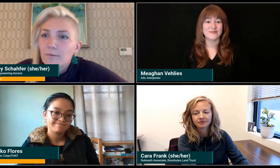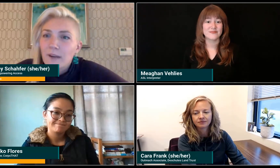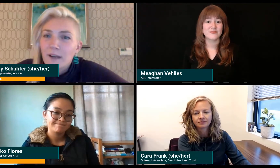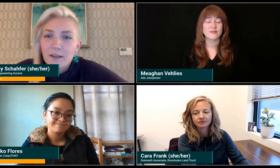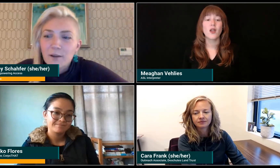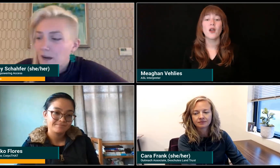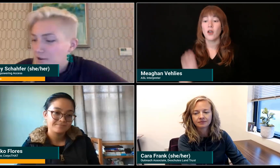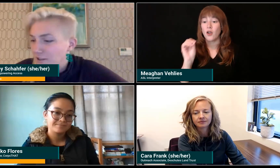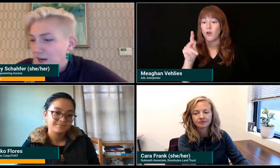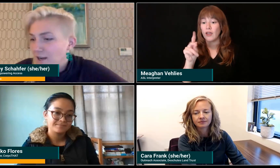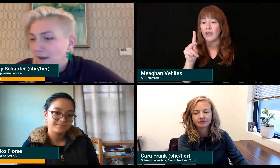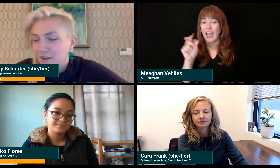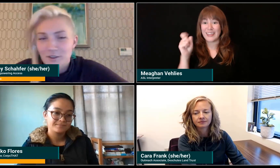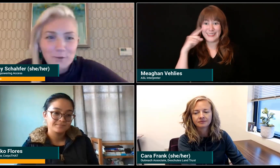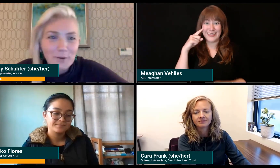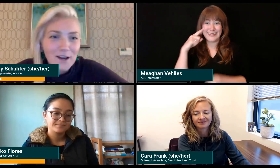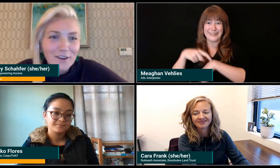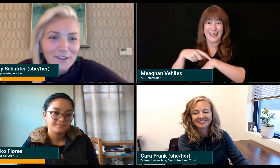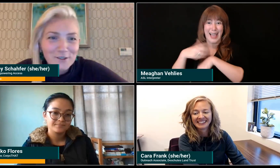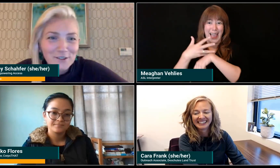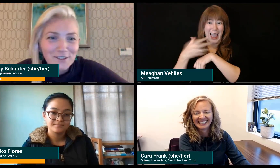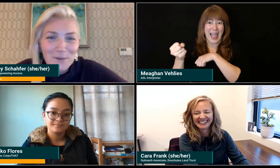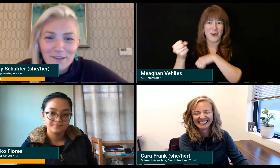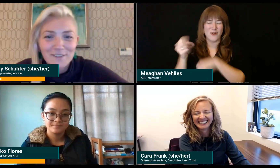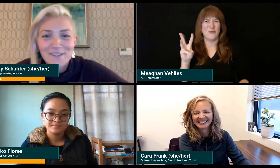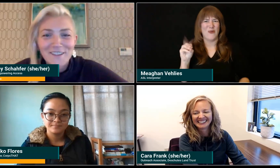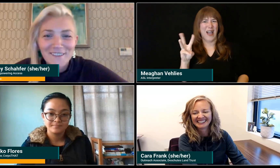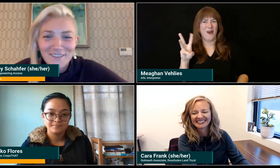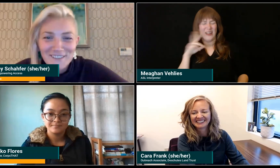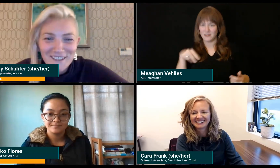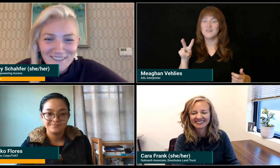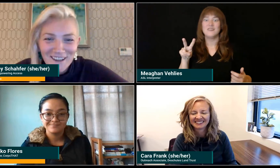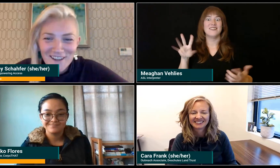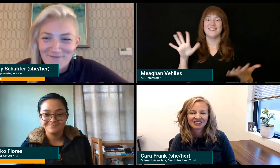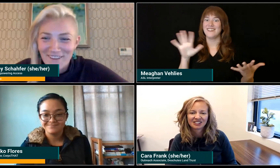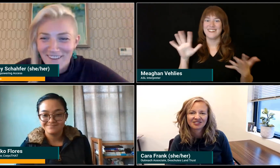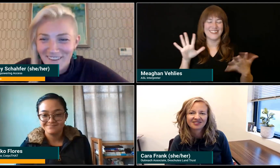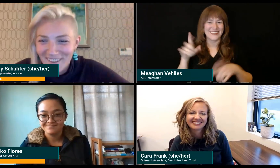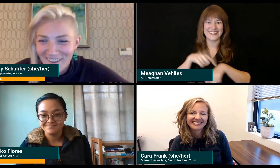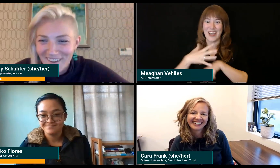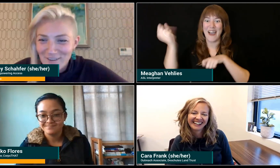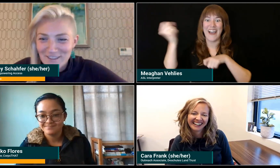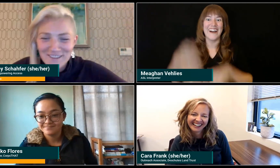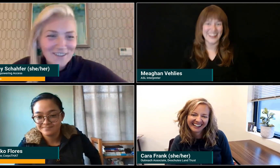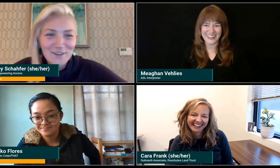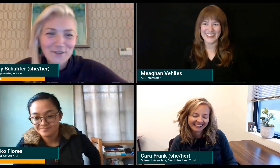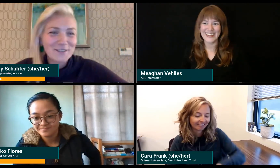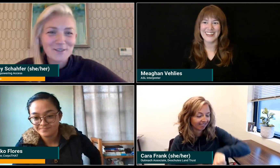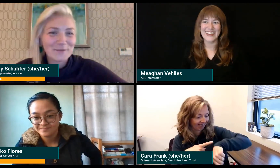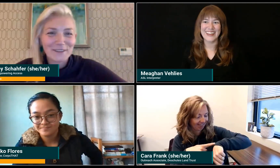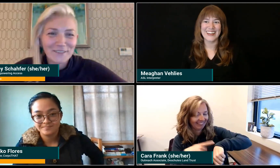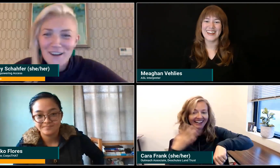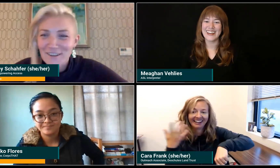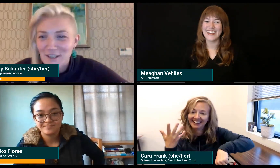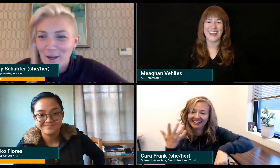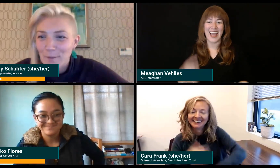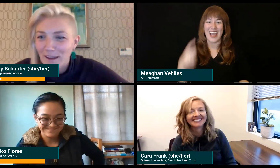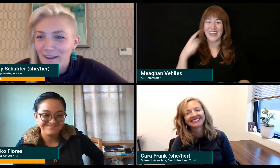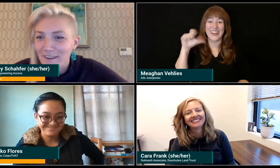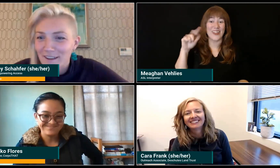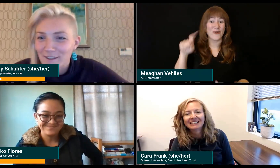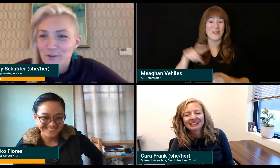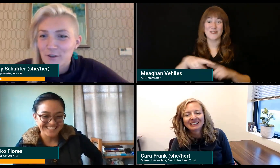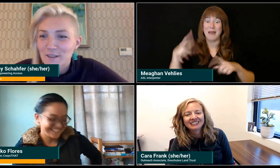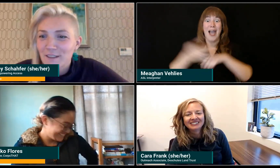Well, I think we're at our time, actually. Wow, I just looked up and suddenly it was that time. I was going to say another question, but we're out of